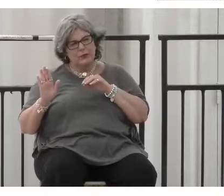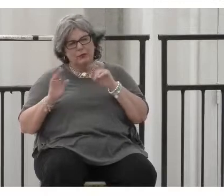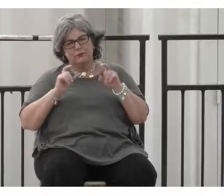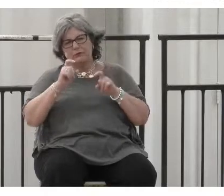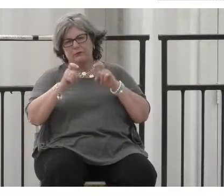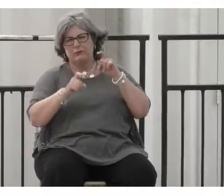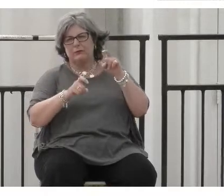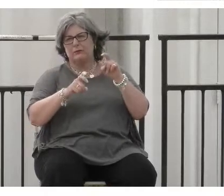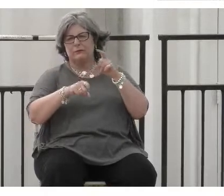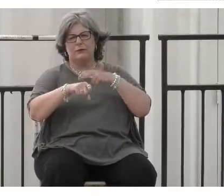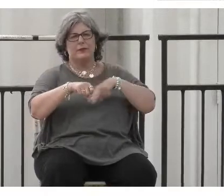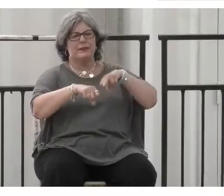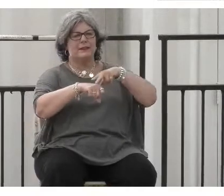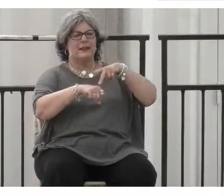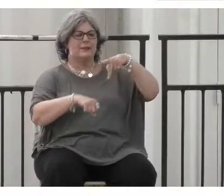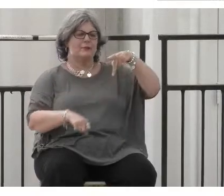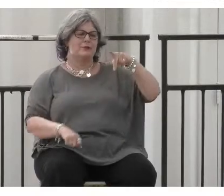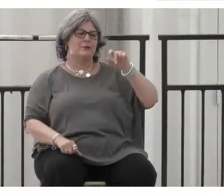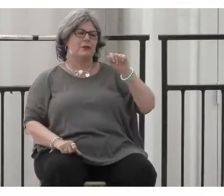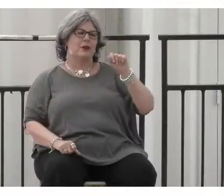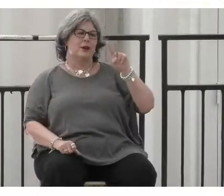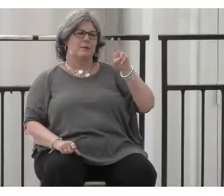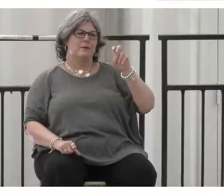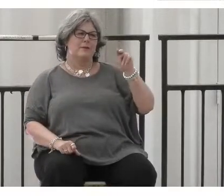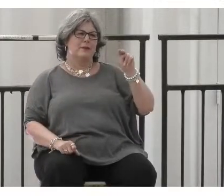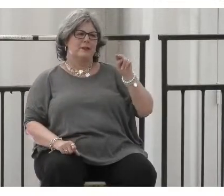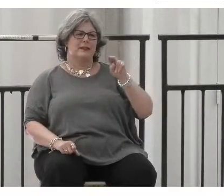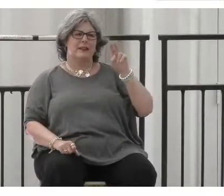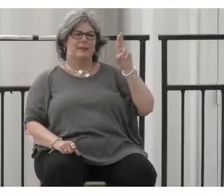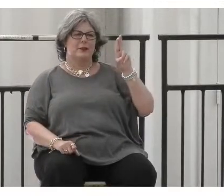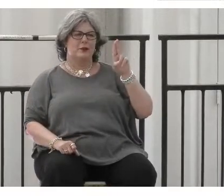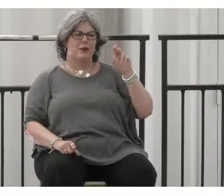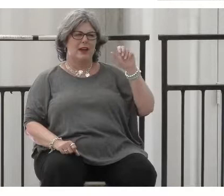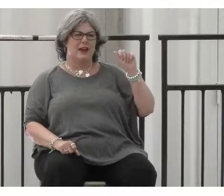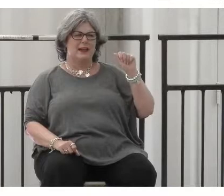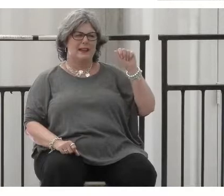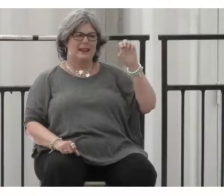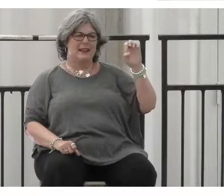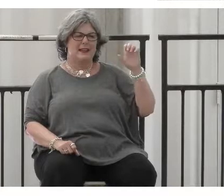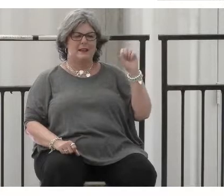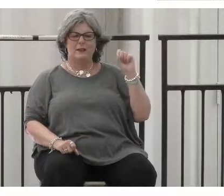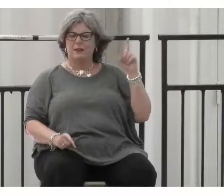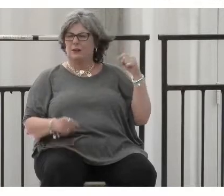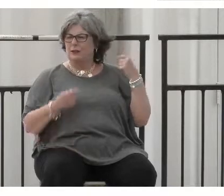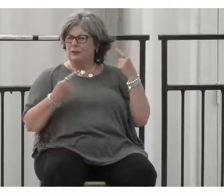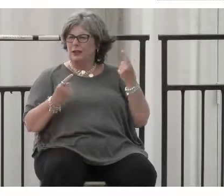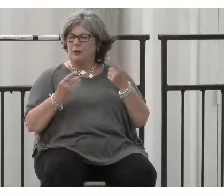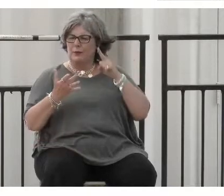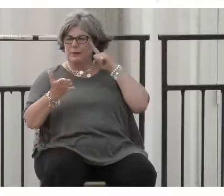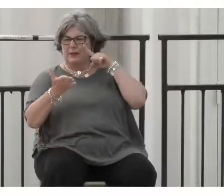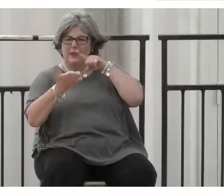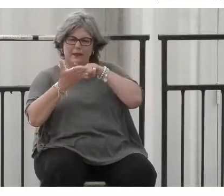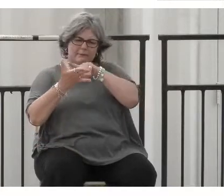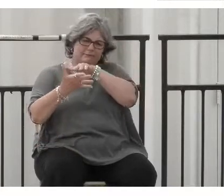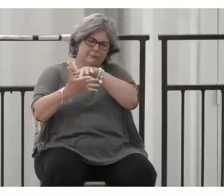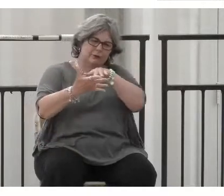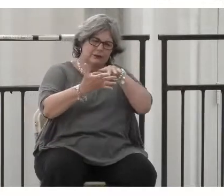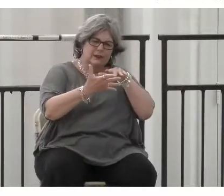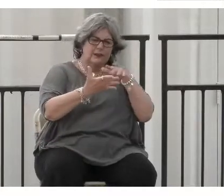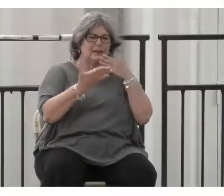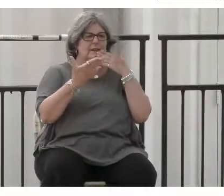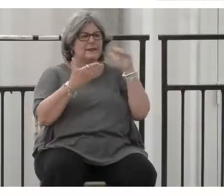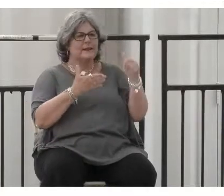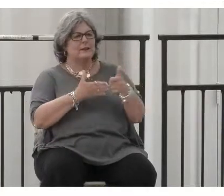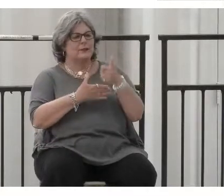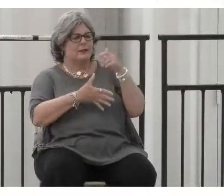to the National Pavilion, UAE, in the Venice Biennale. So we started looking at, thanks to